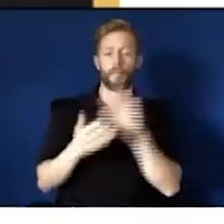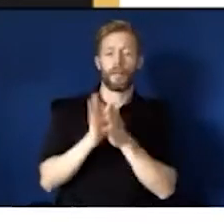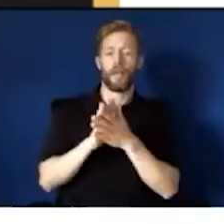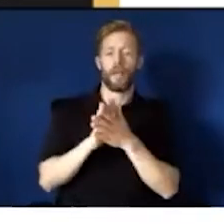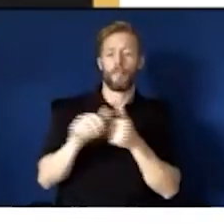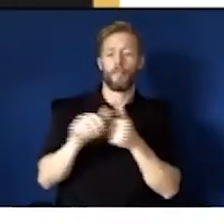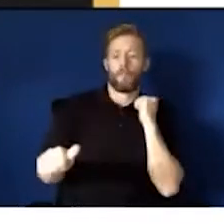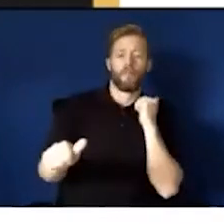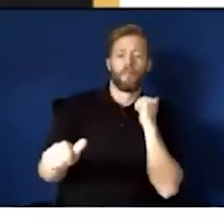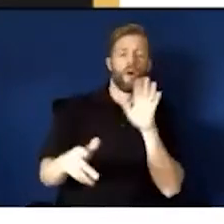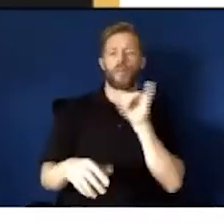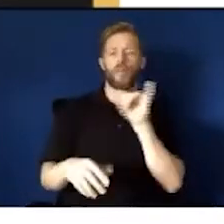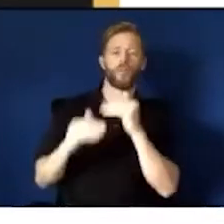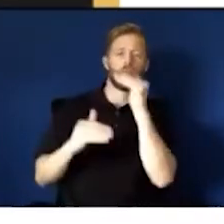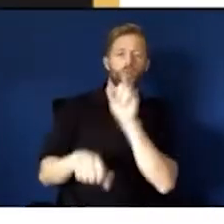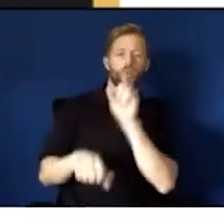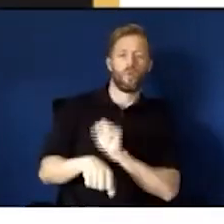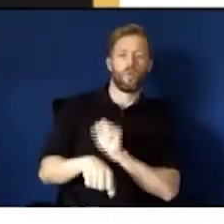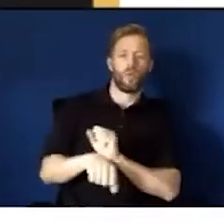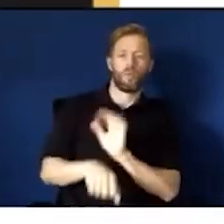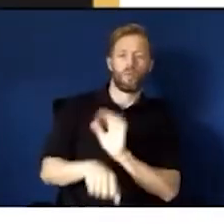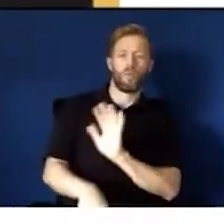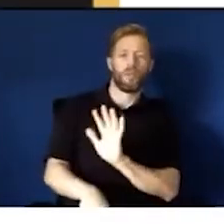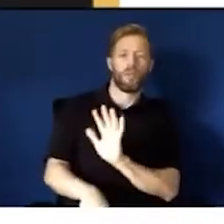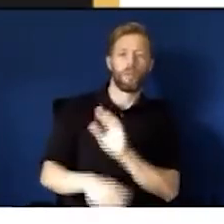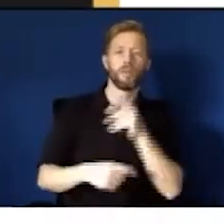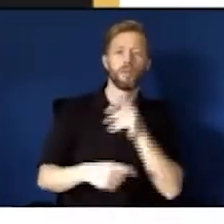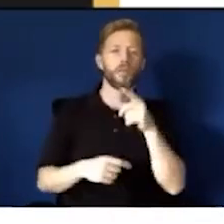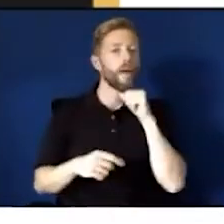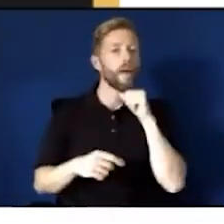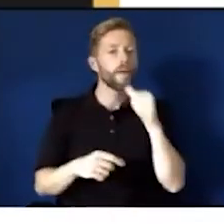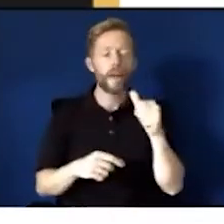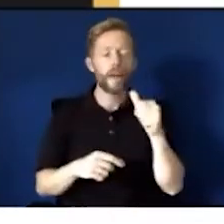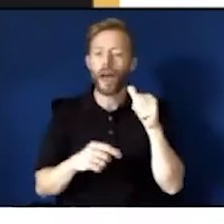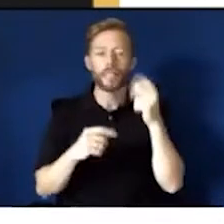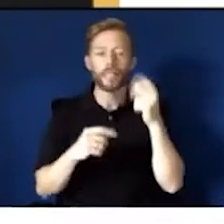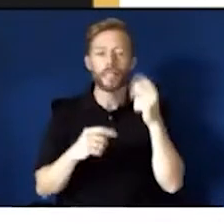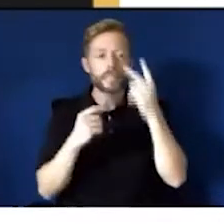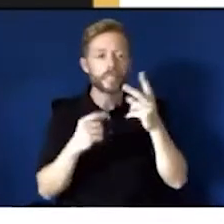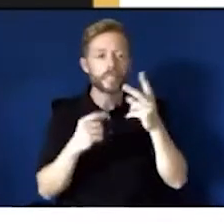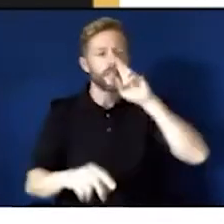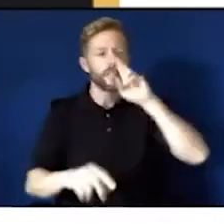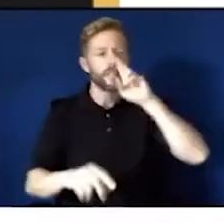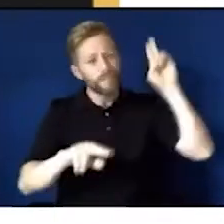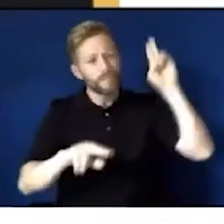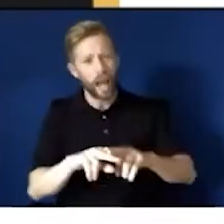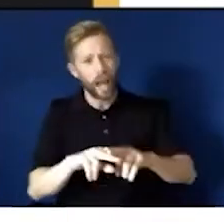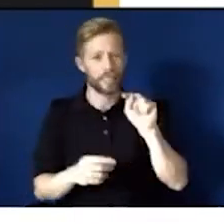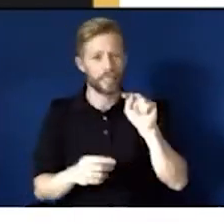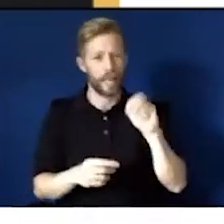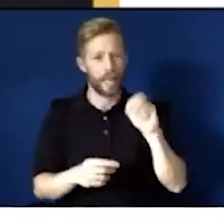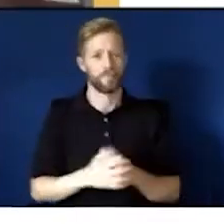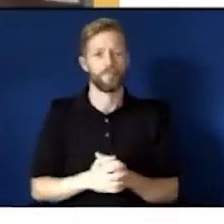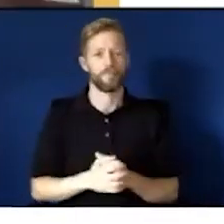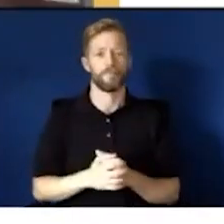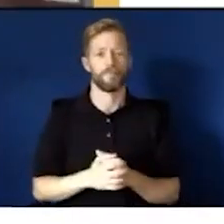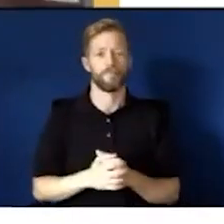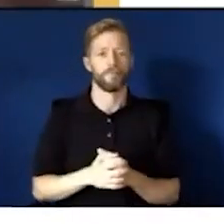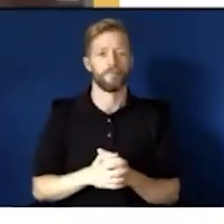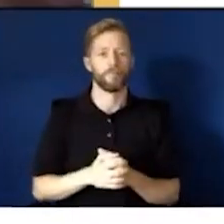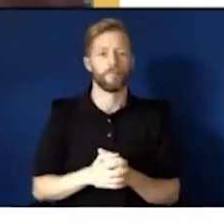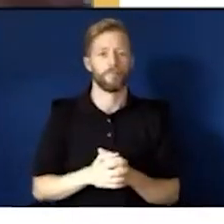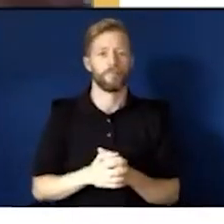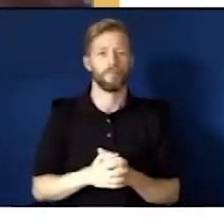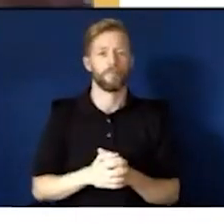of get averse to it because they're like, that's too much of work on my end. They are not exposed to the fun that you could get out of it. It's important